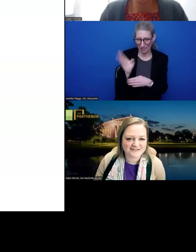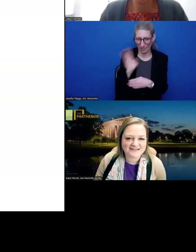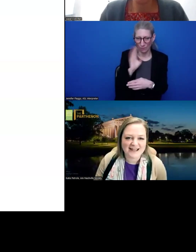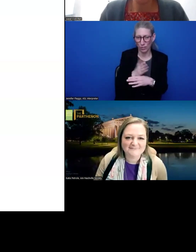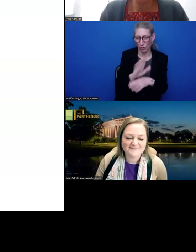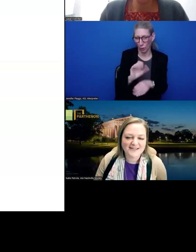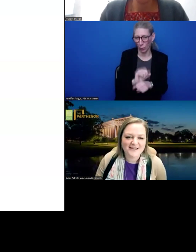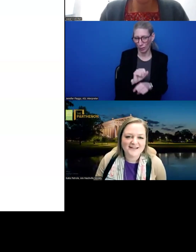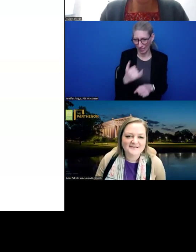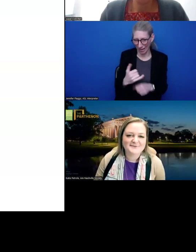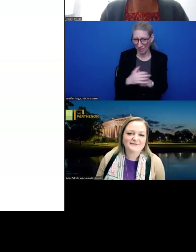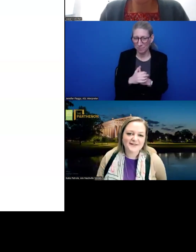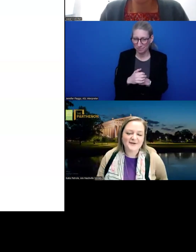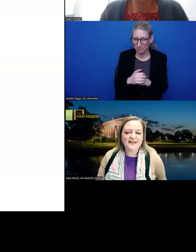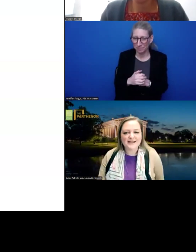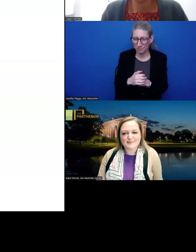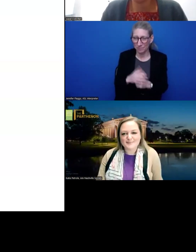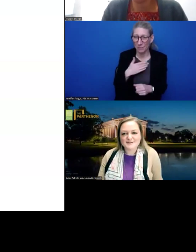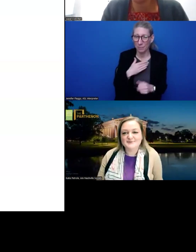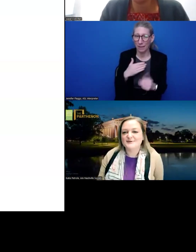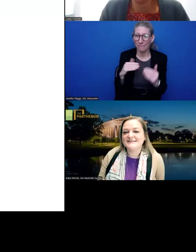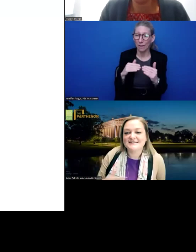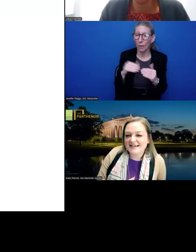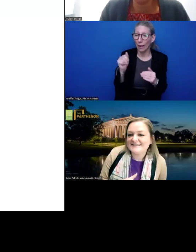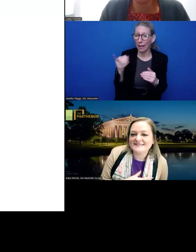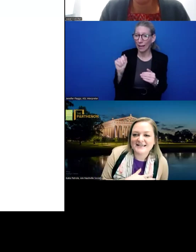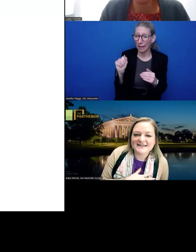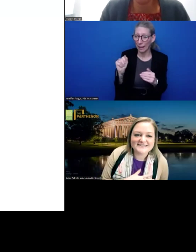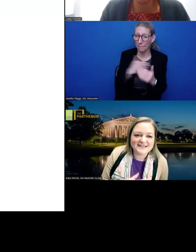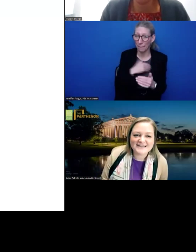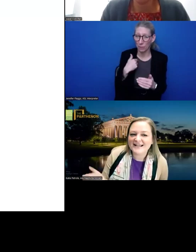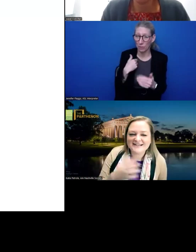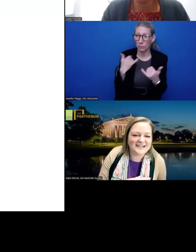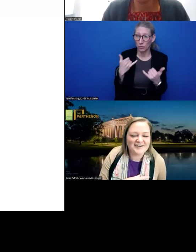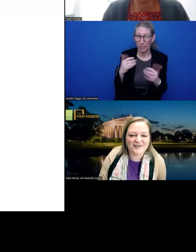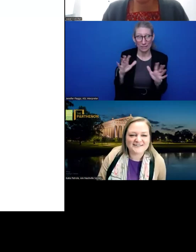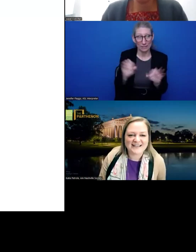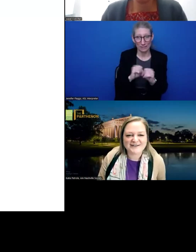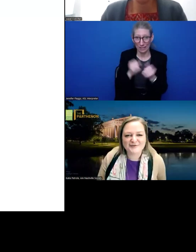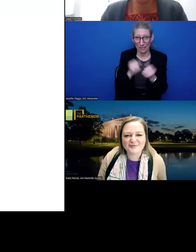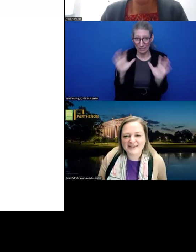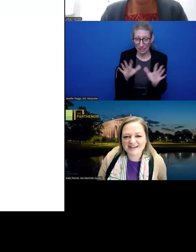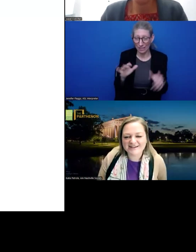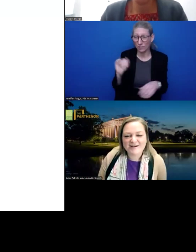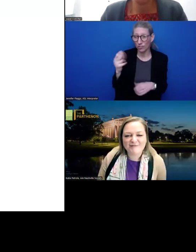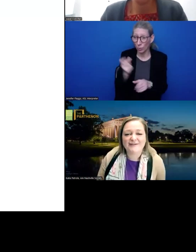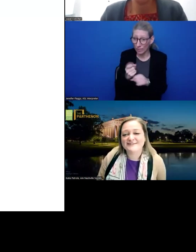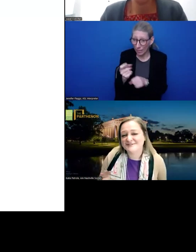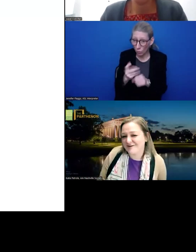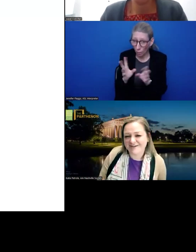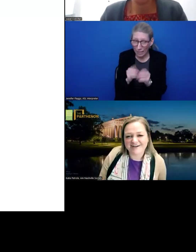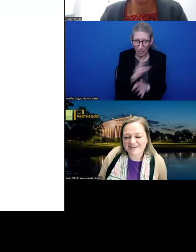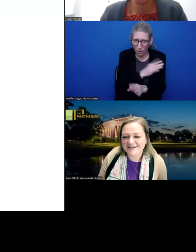her work today. To my fellow AIA members, between today's Society Sunday, January's annual meeting, we've